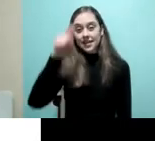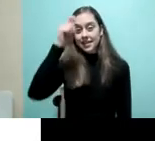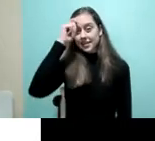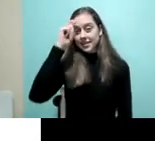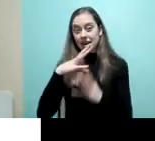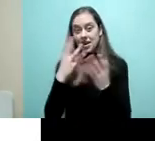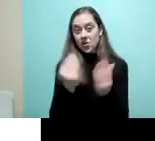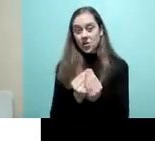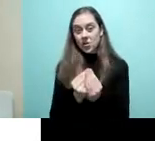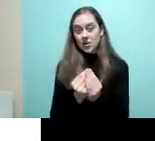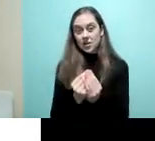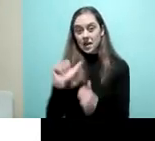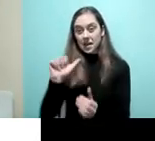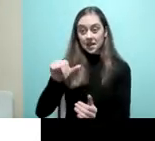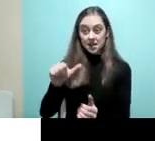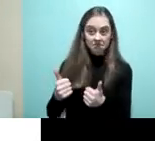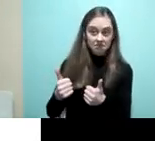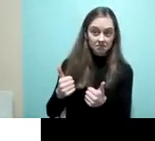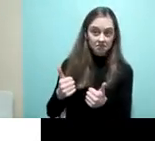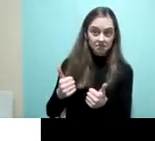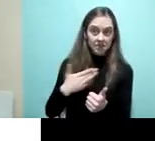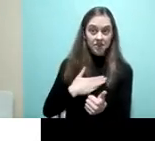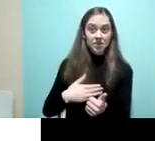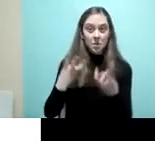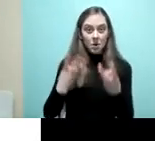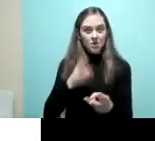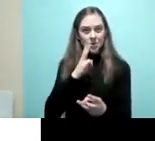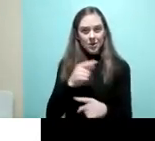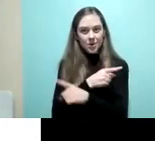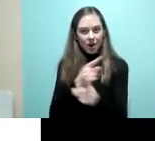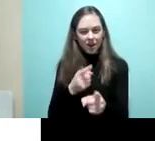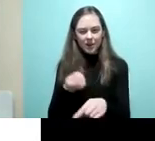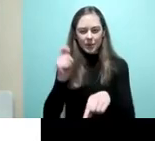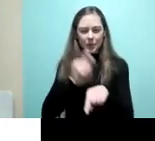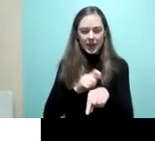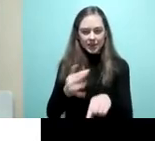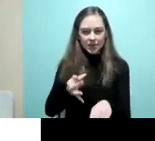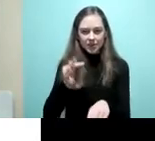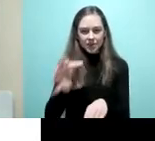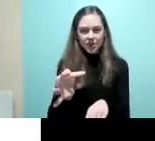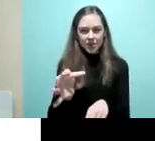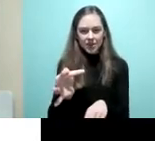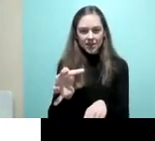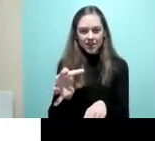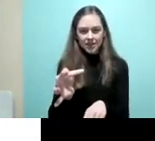there now, Anna. Just want to wish you all the very best, guys, going forward. And I've no